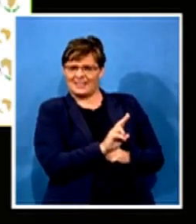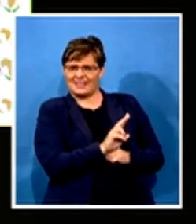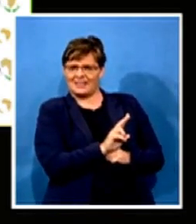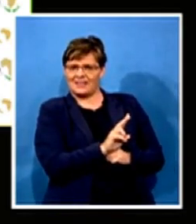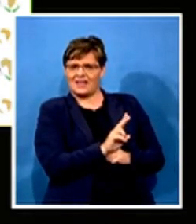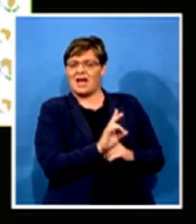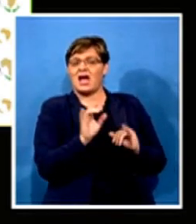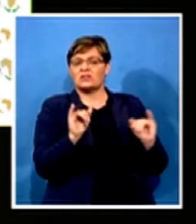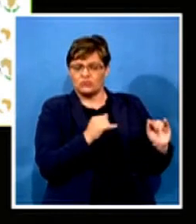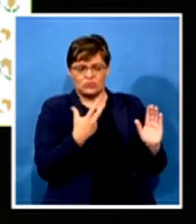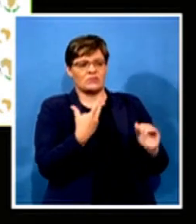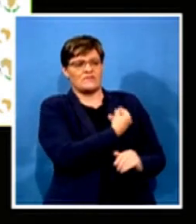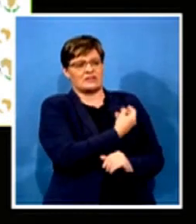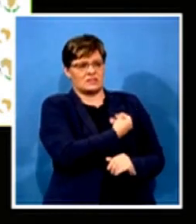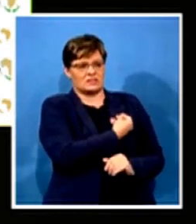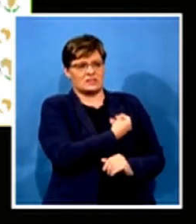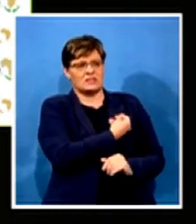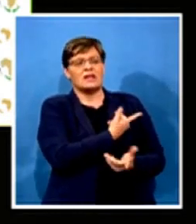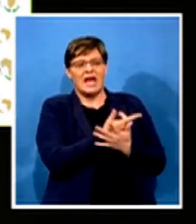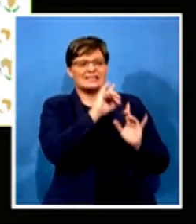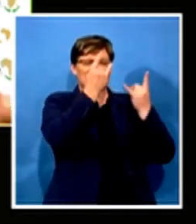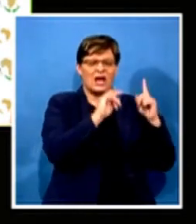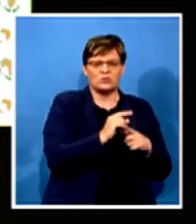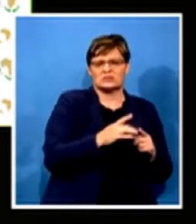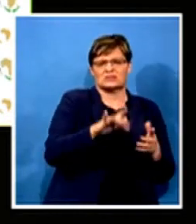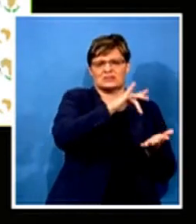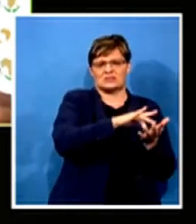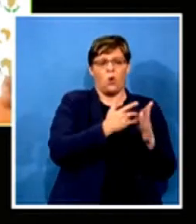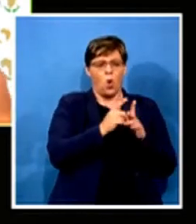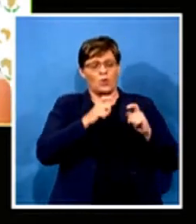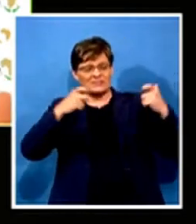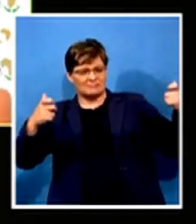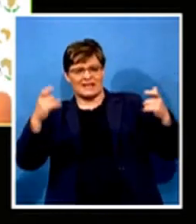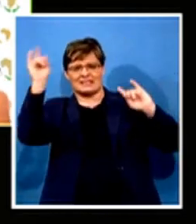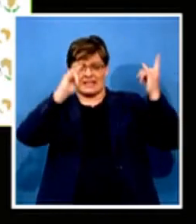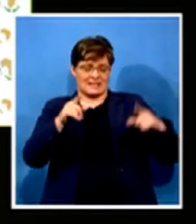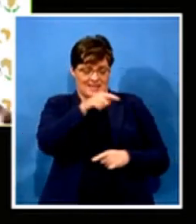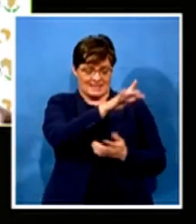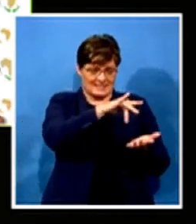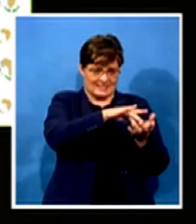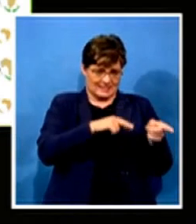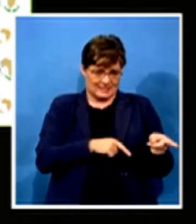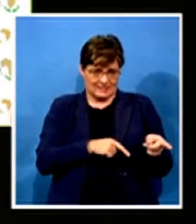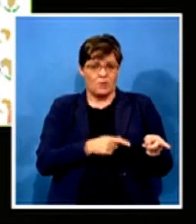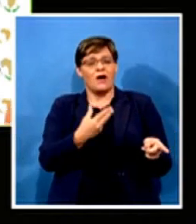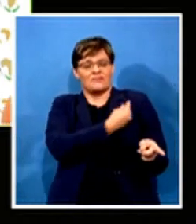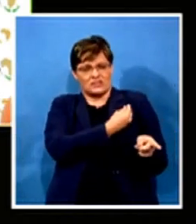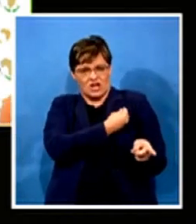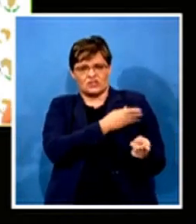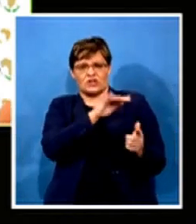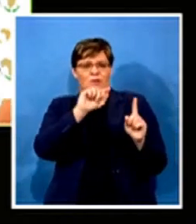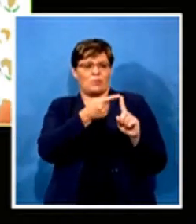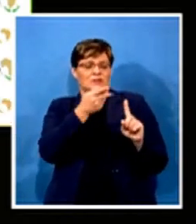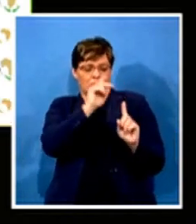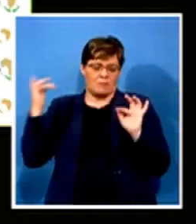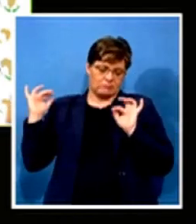capital cities or big cities, centers, where you put vaccination points and we equip them with